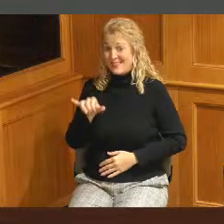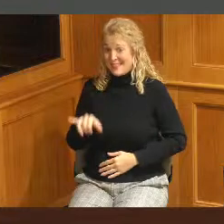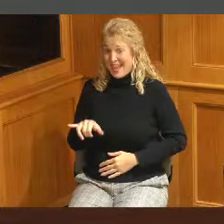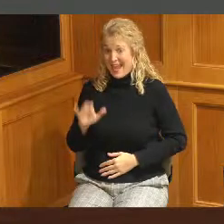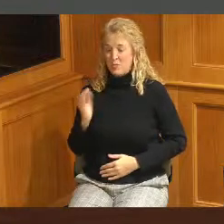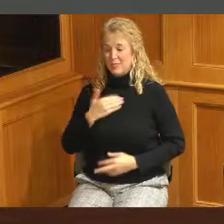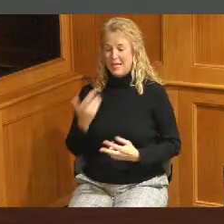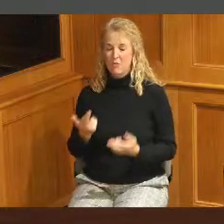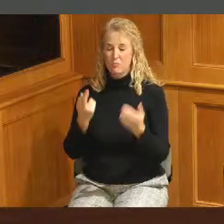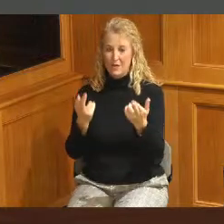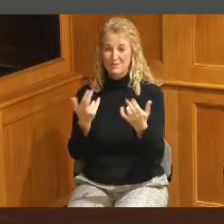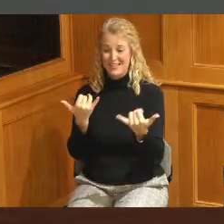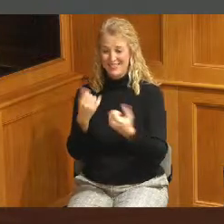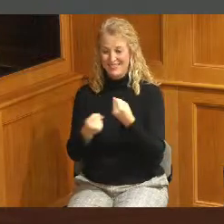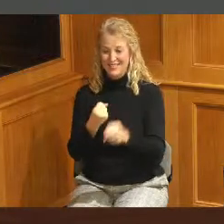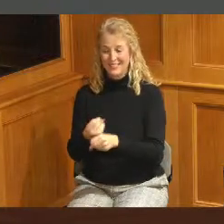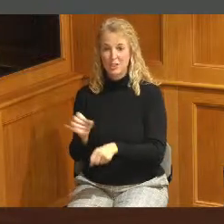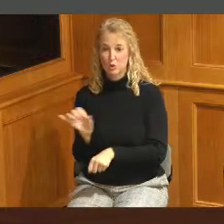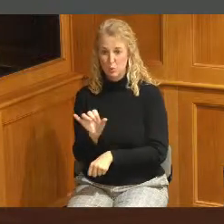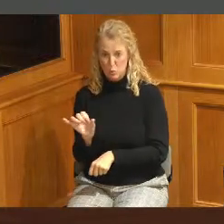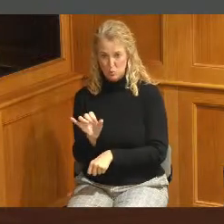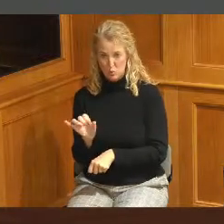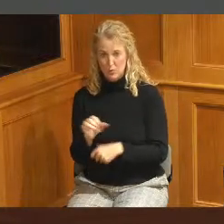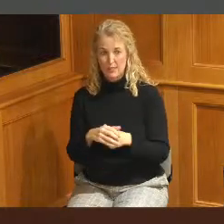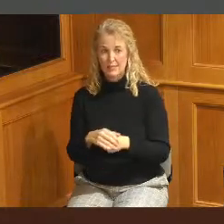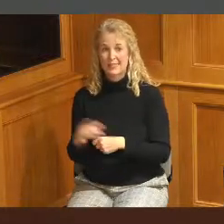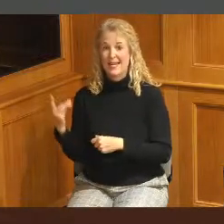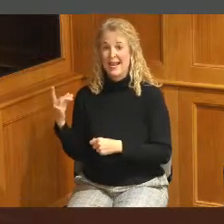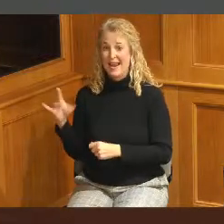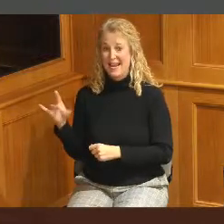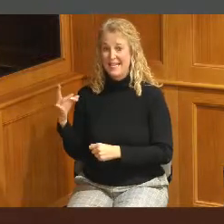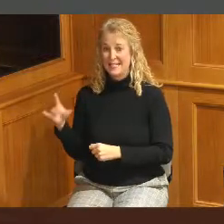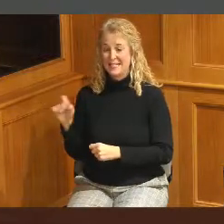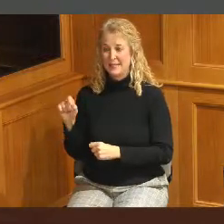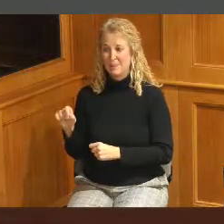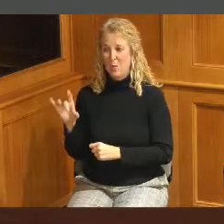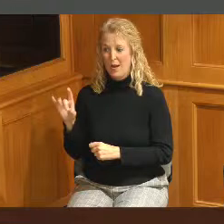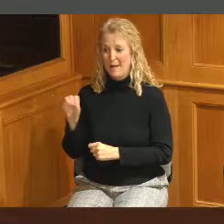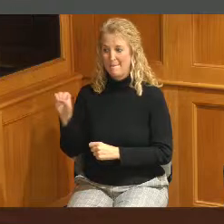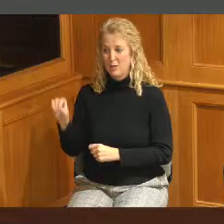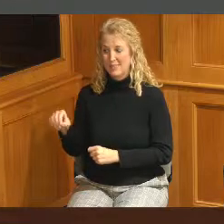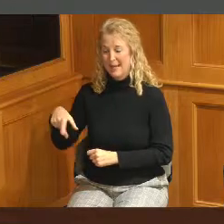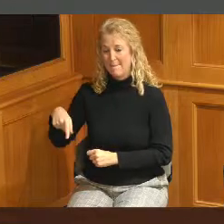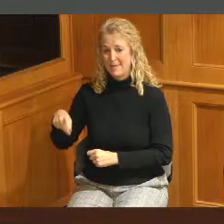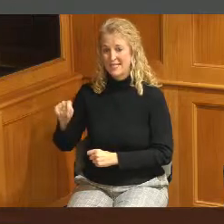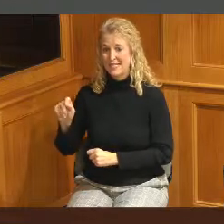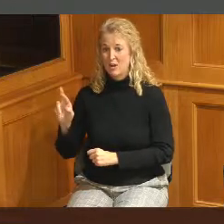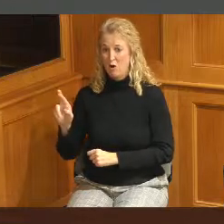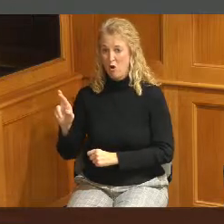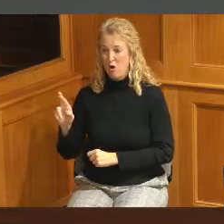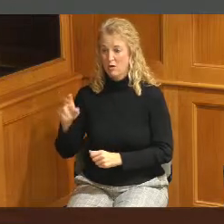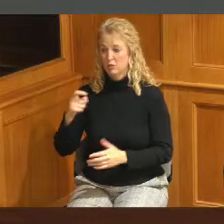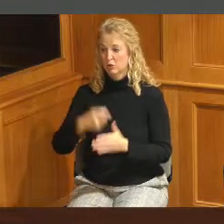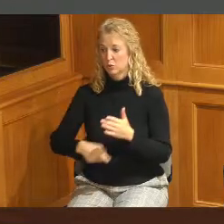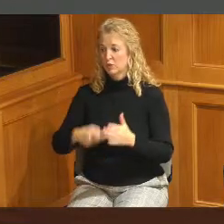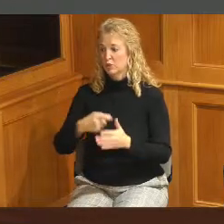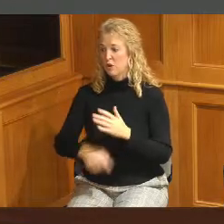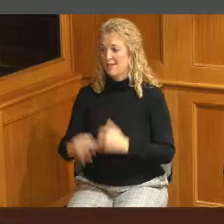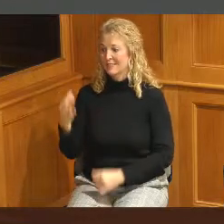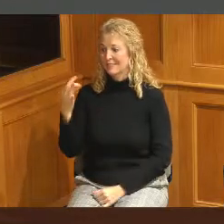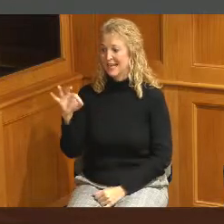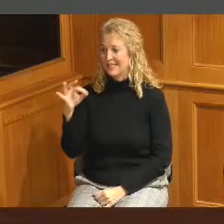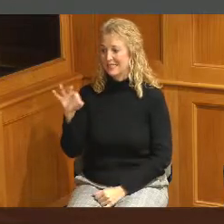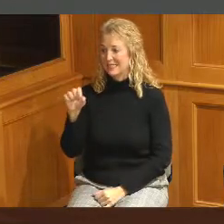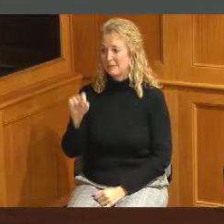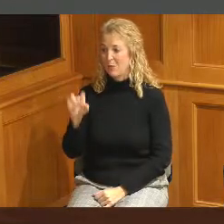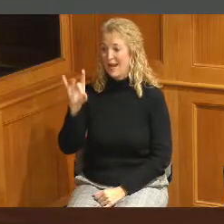administration's recommendation this year of an 18.8% PTR, which would come at a cost of $19.8